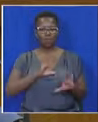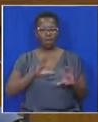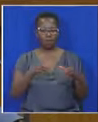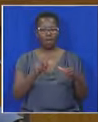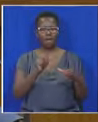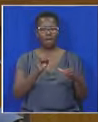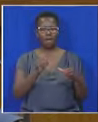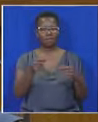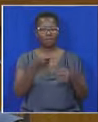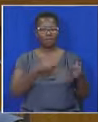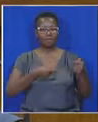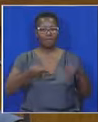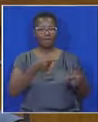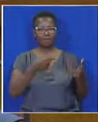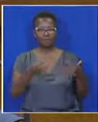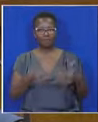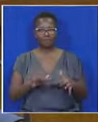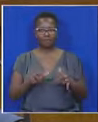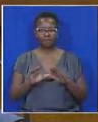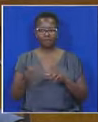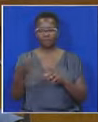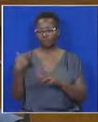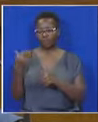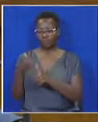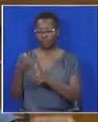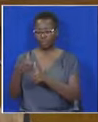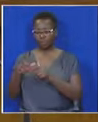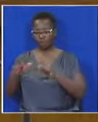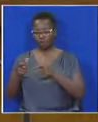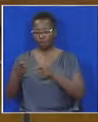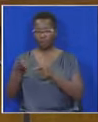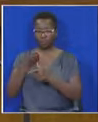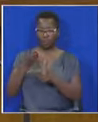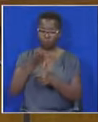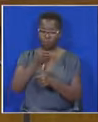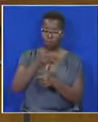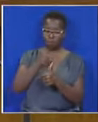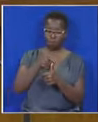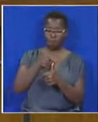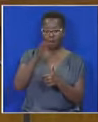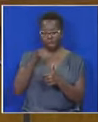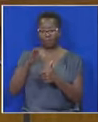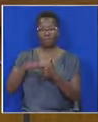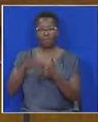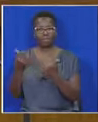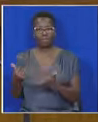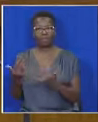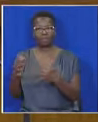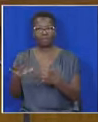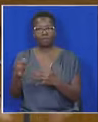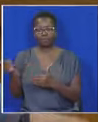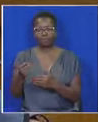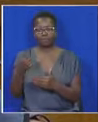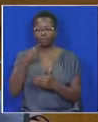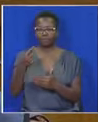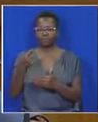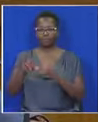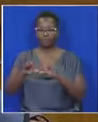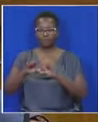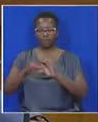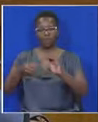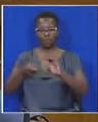out. The first ad hoc committee, the one before this, rightly included the requirement of a post-secondary qualification as a